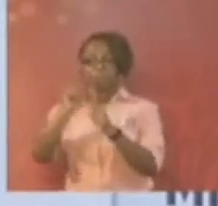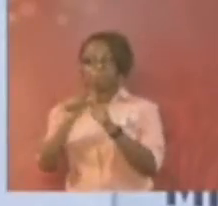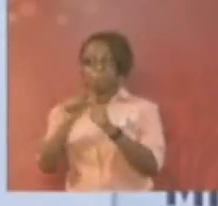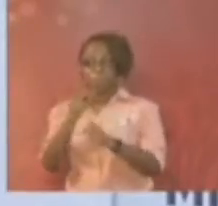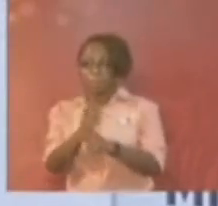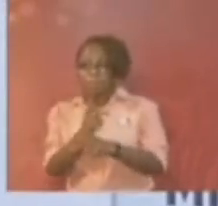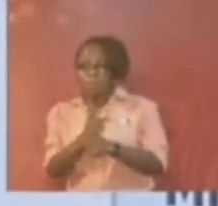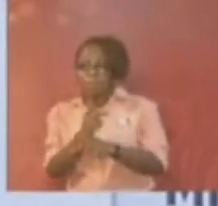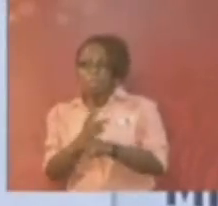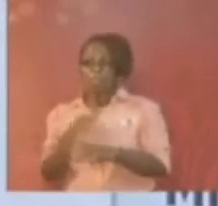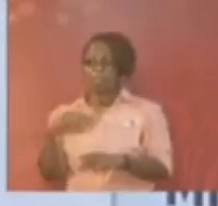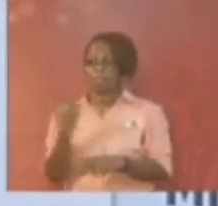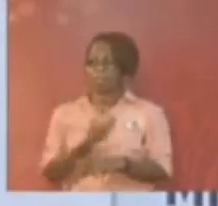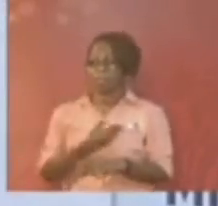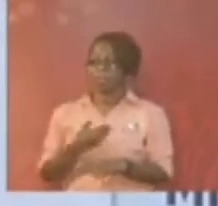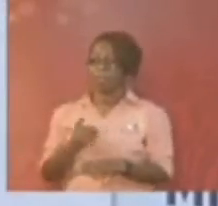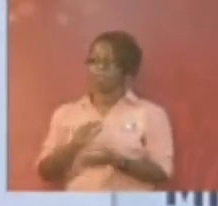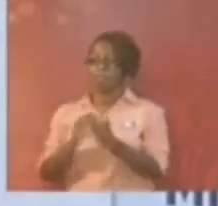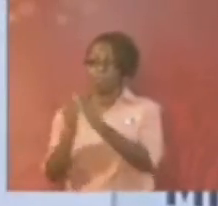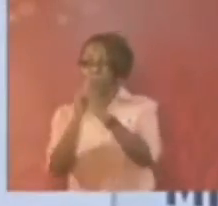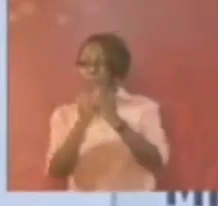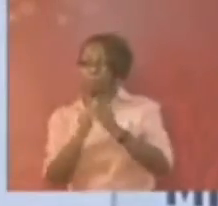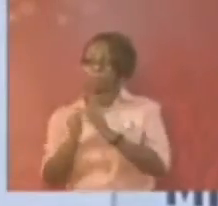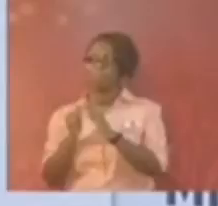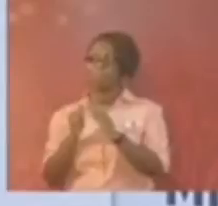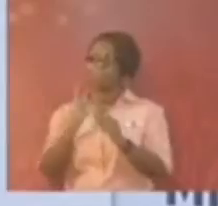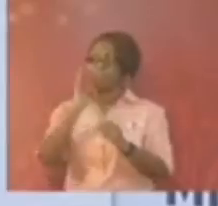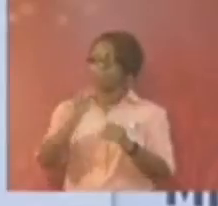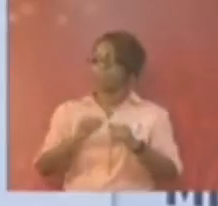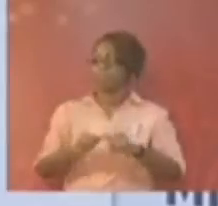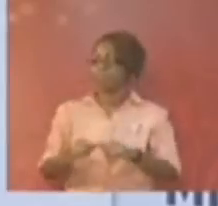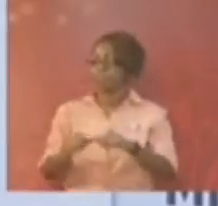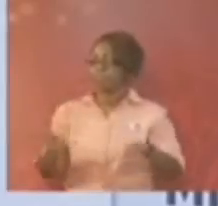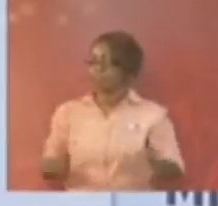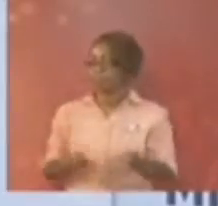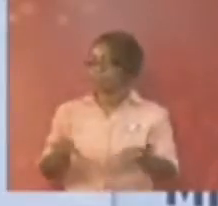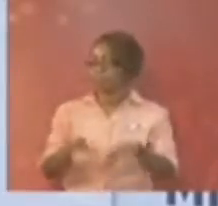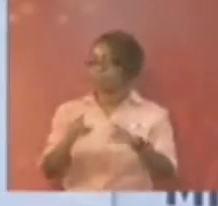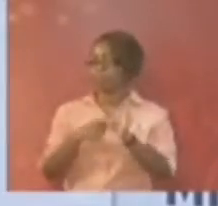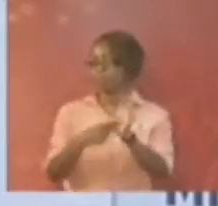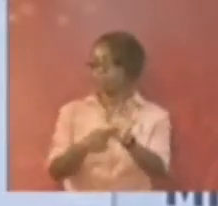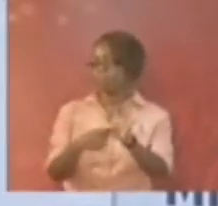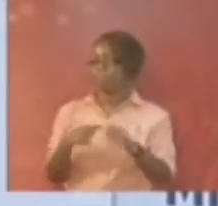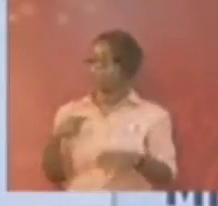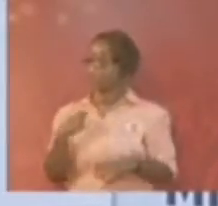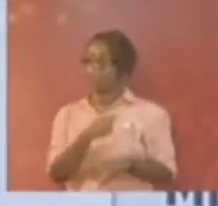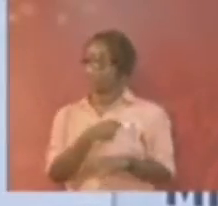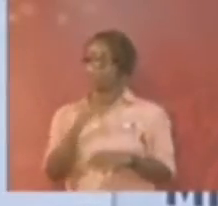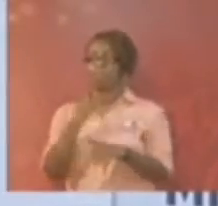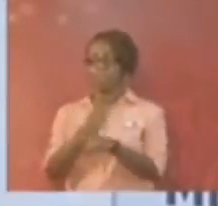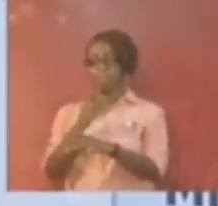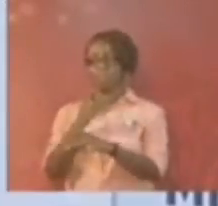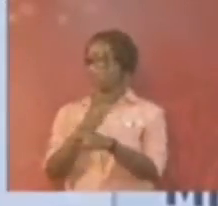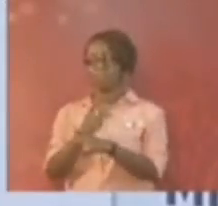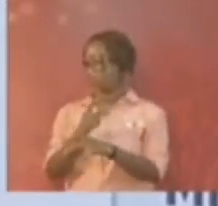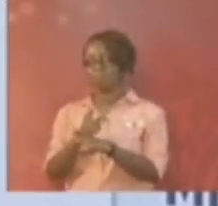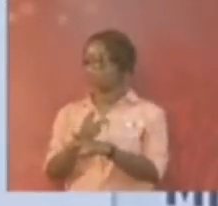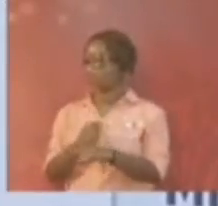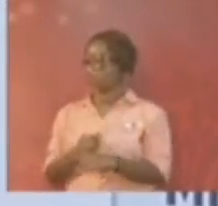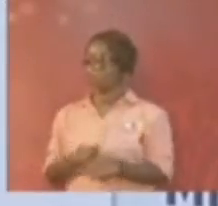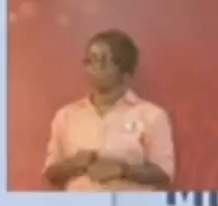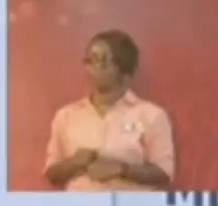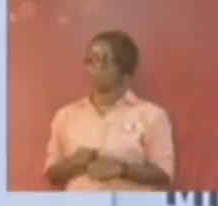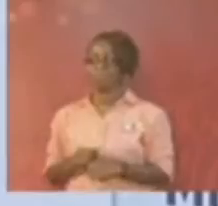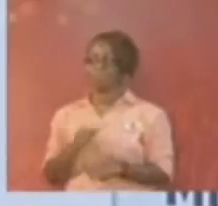will do the things that keep members of our community safe. So it's not just about keeping me safe, It's about keeping my community safe,